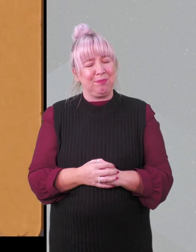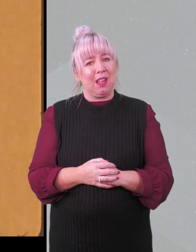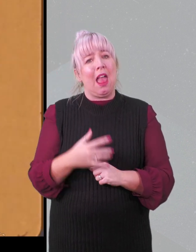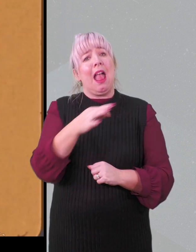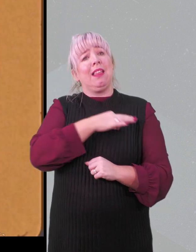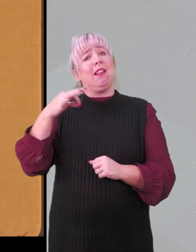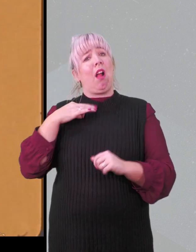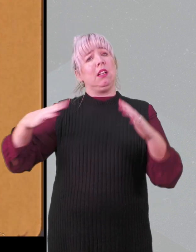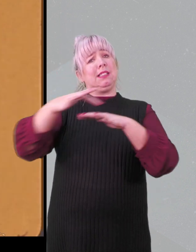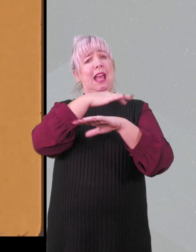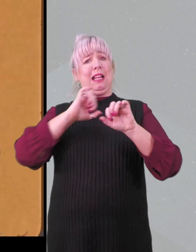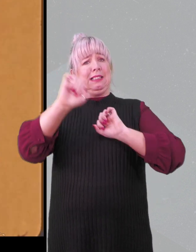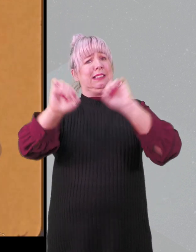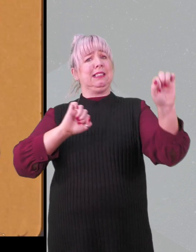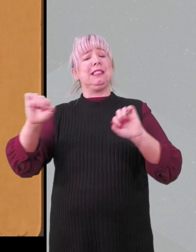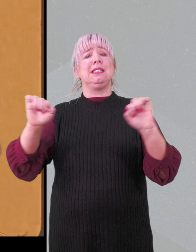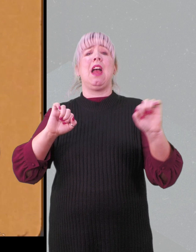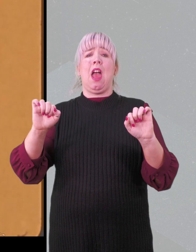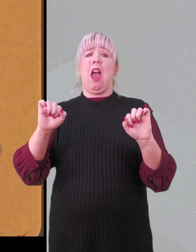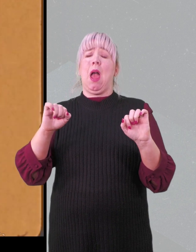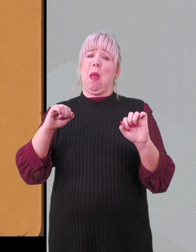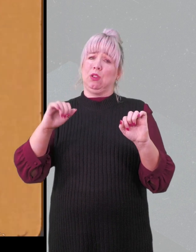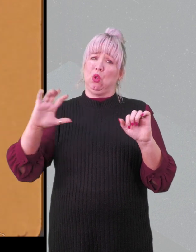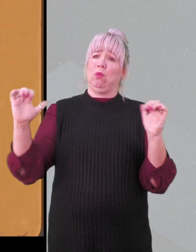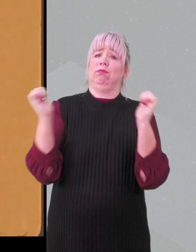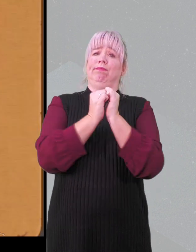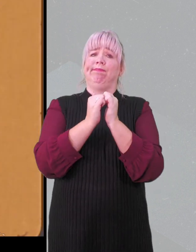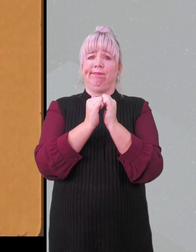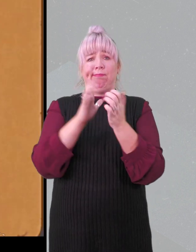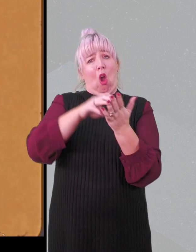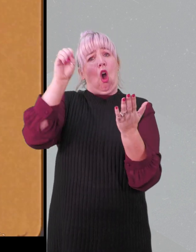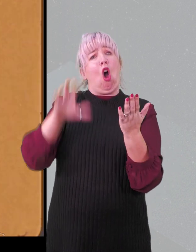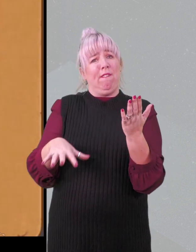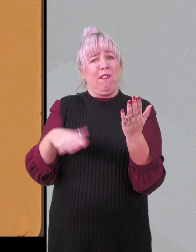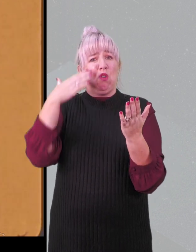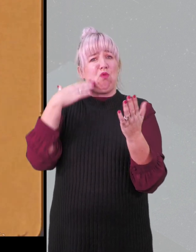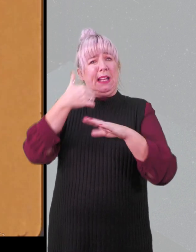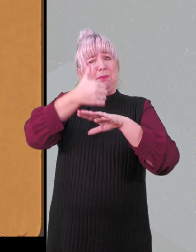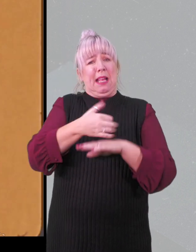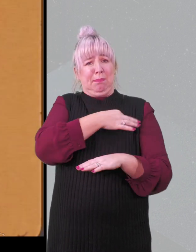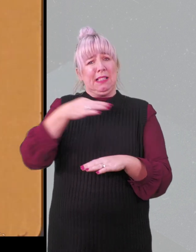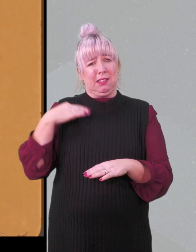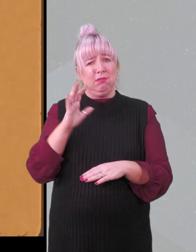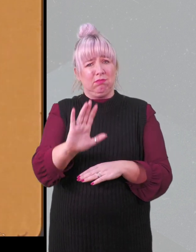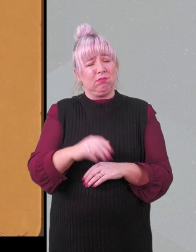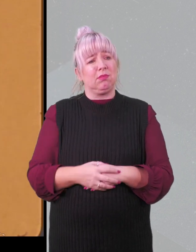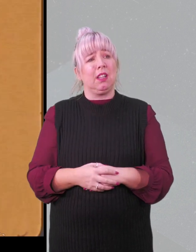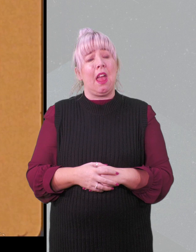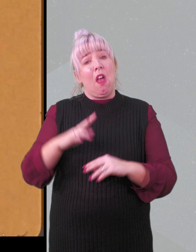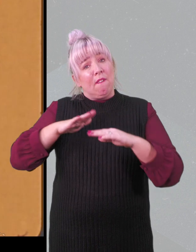clinical societies to pass resolutions that denounce race-based medicine. Finally, we need to ensure that research involving